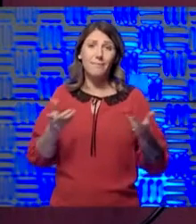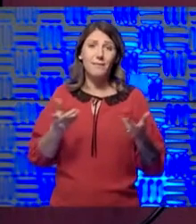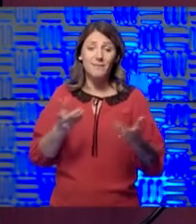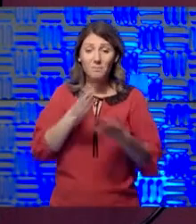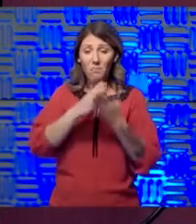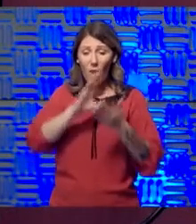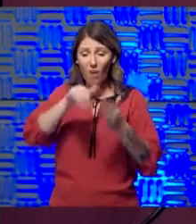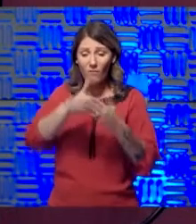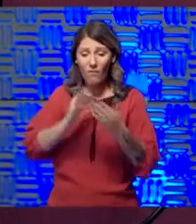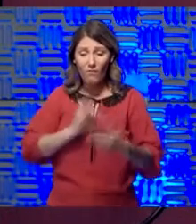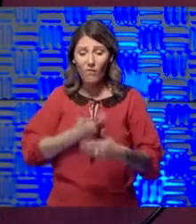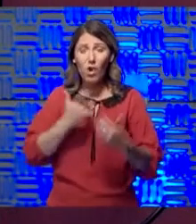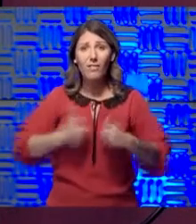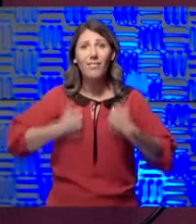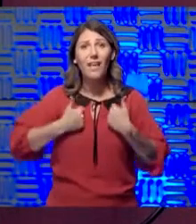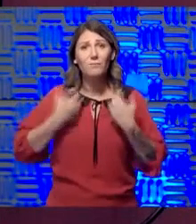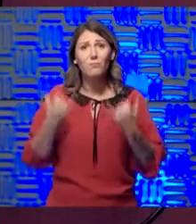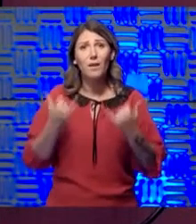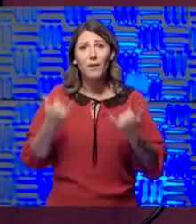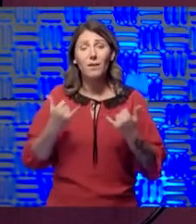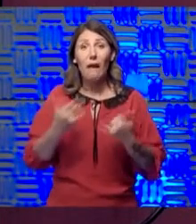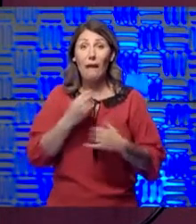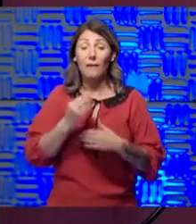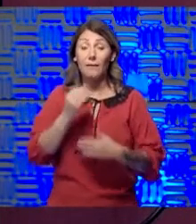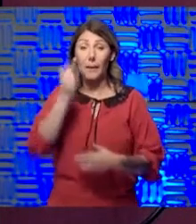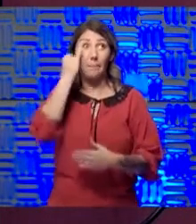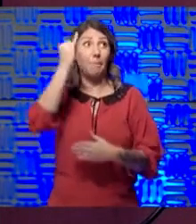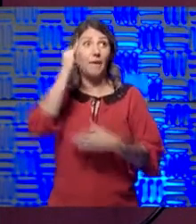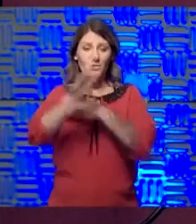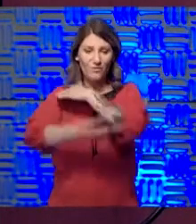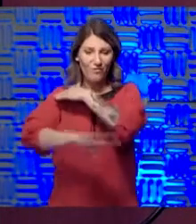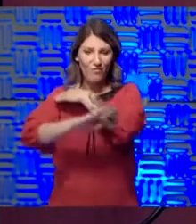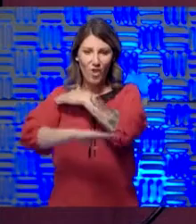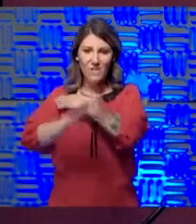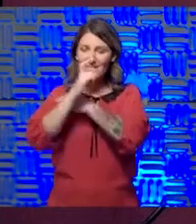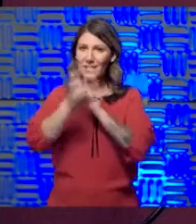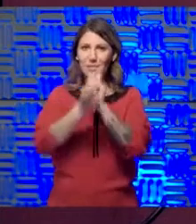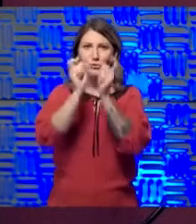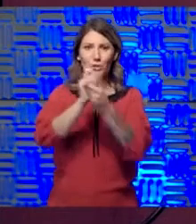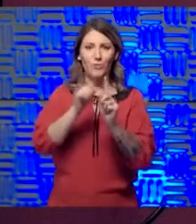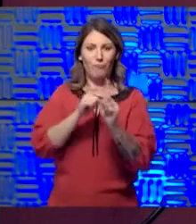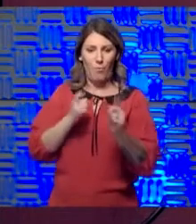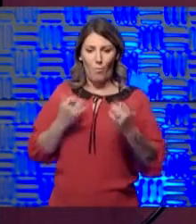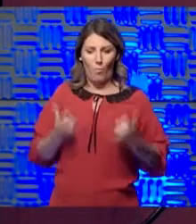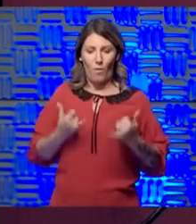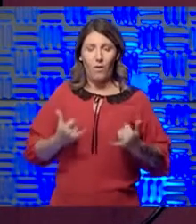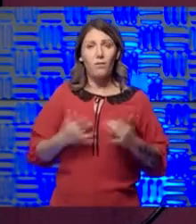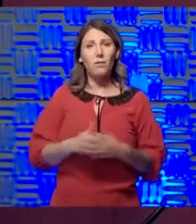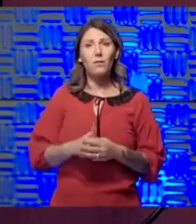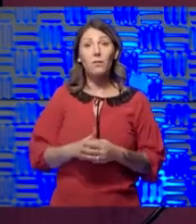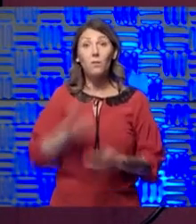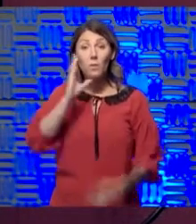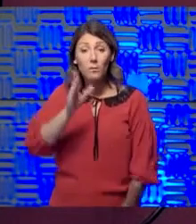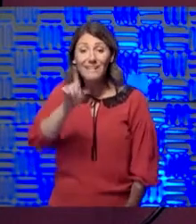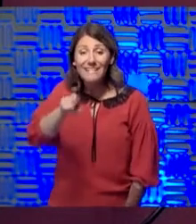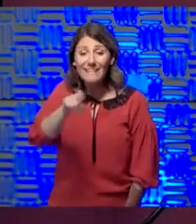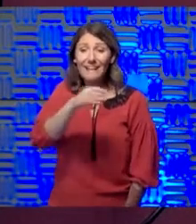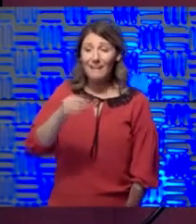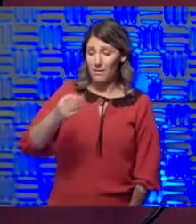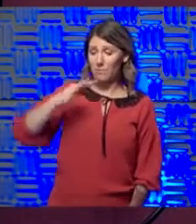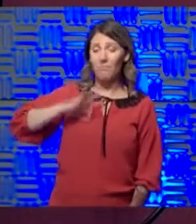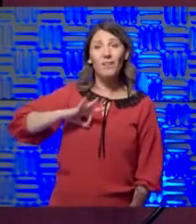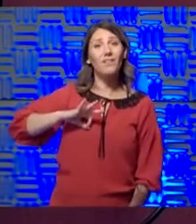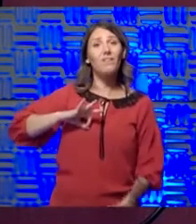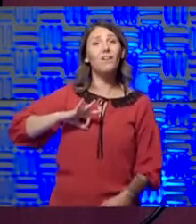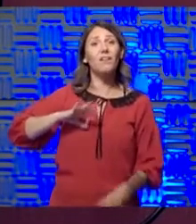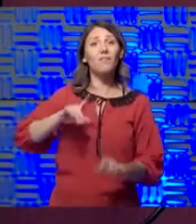all of our lives for some time, and I imagine the fall will be no different than now. And that there will be a need and a benefit from